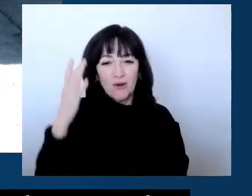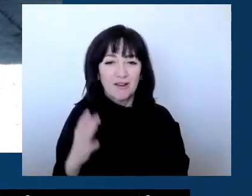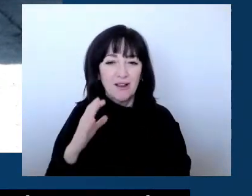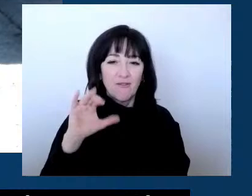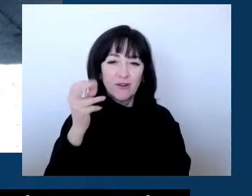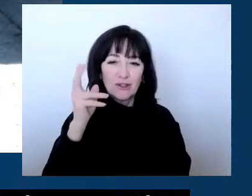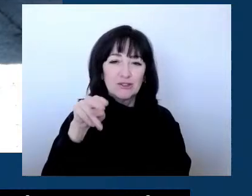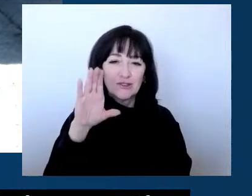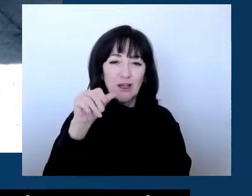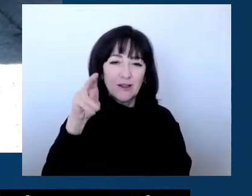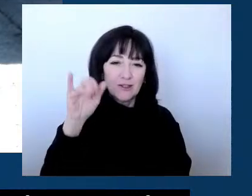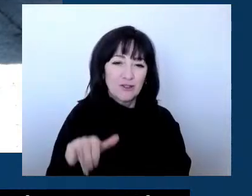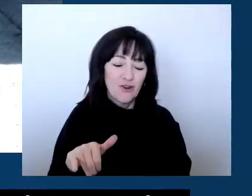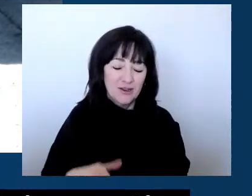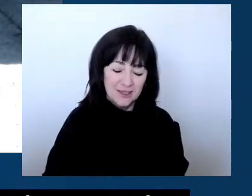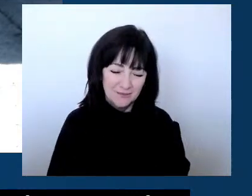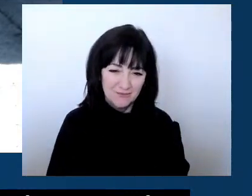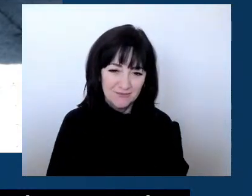Thank you.